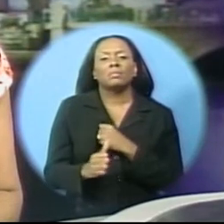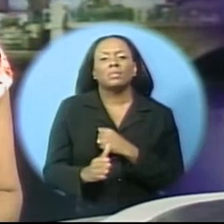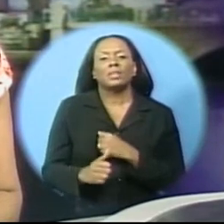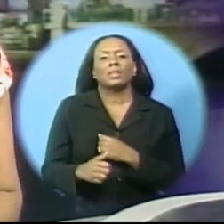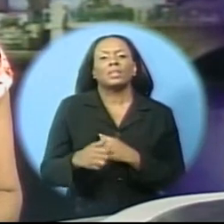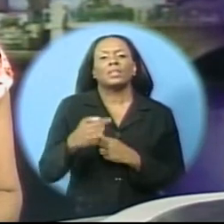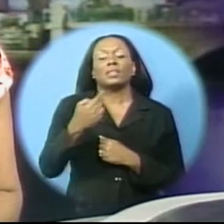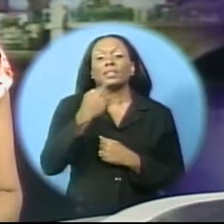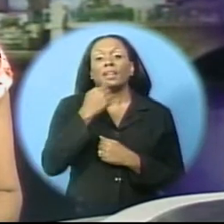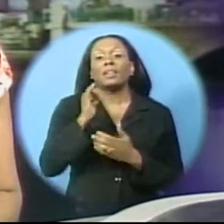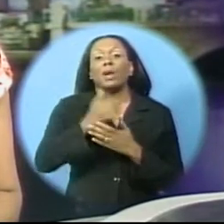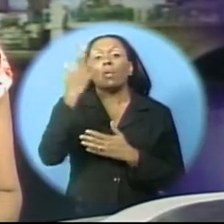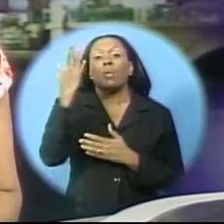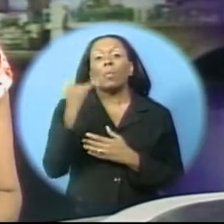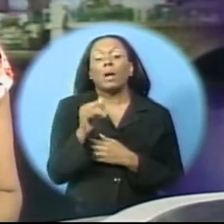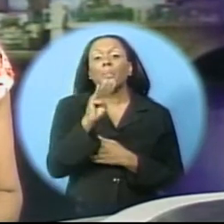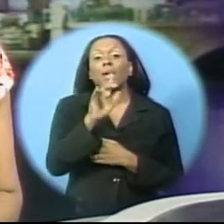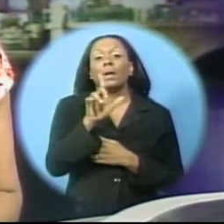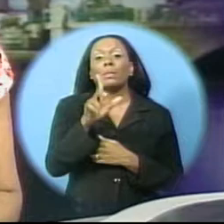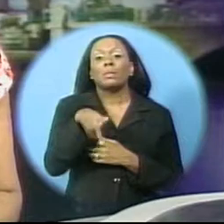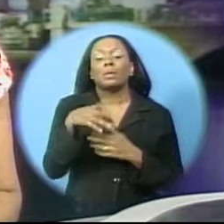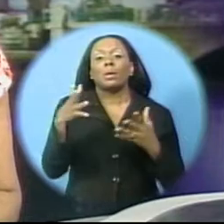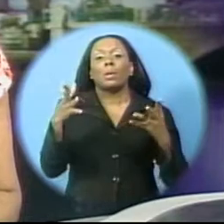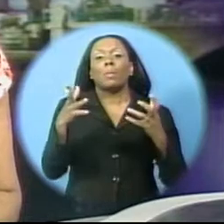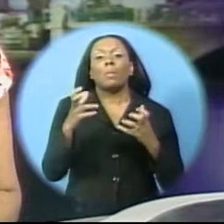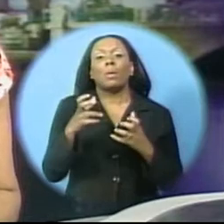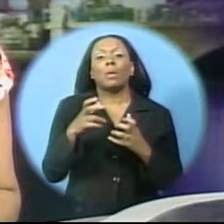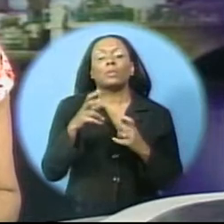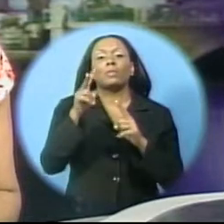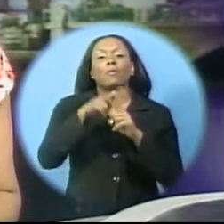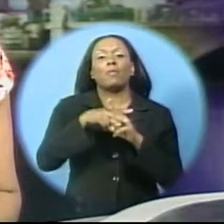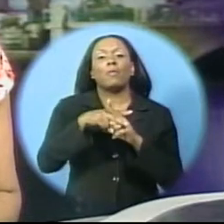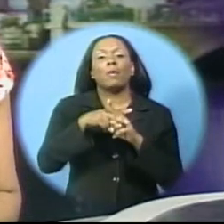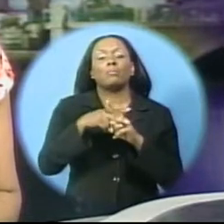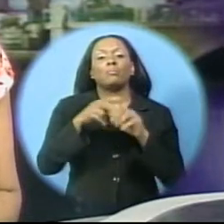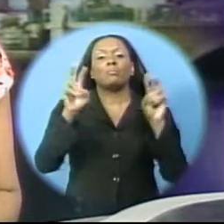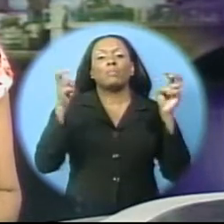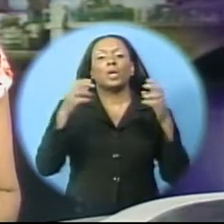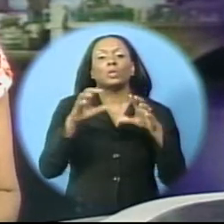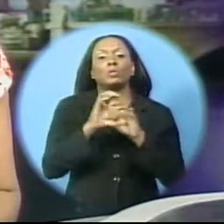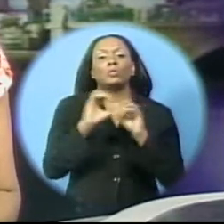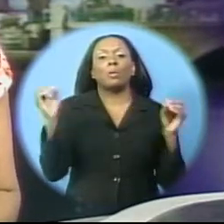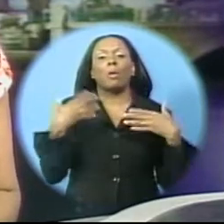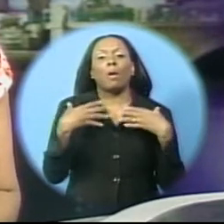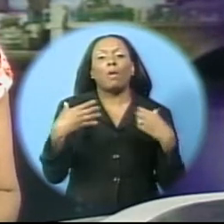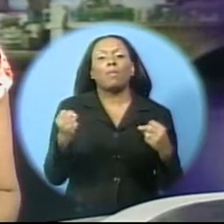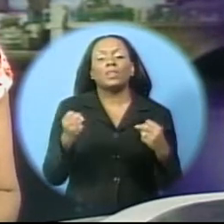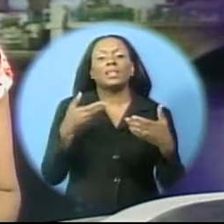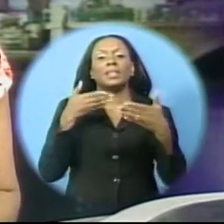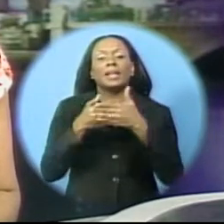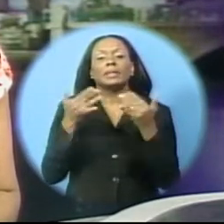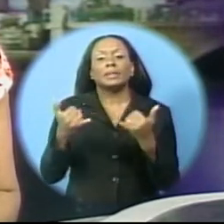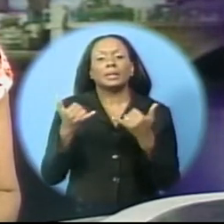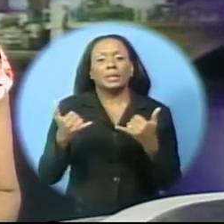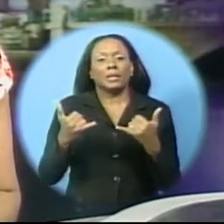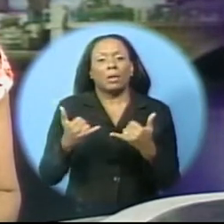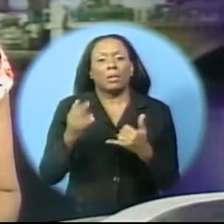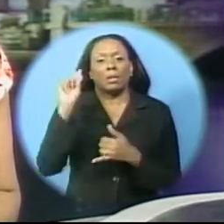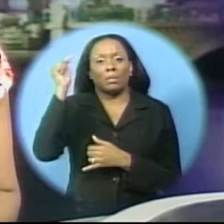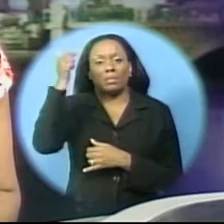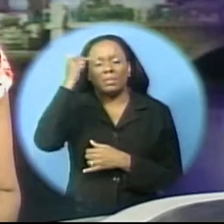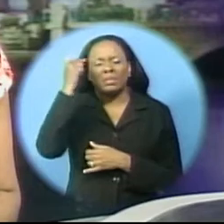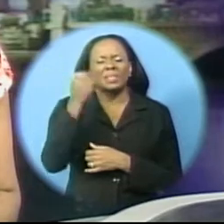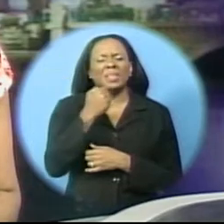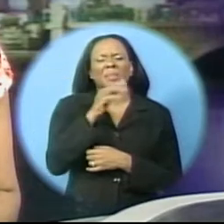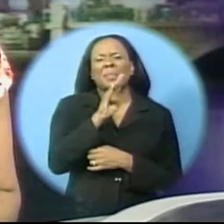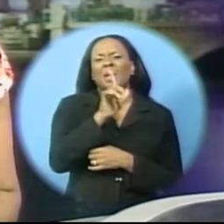announced last week that it intends to file a no-confidence motion against the government. Prime Minister Stewart says the BLP's move is really